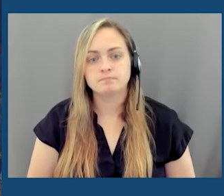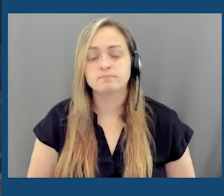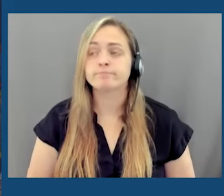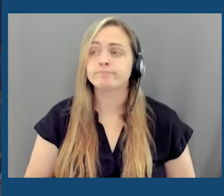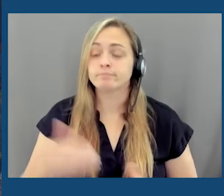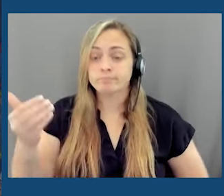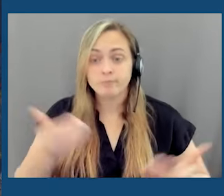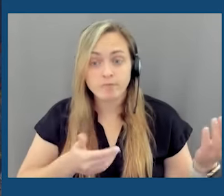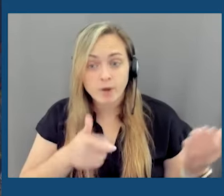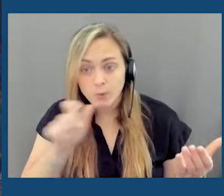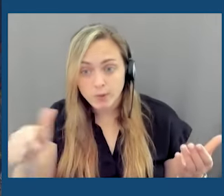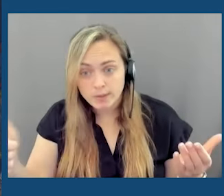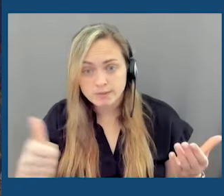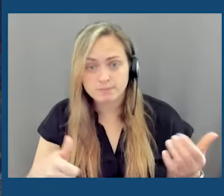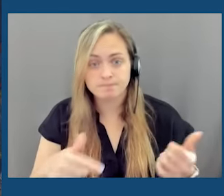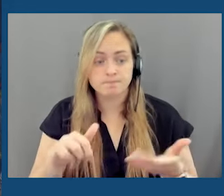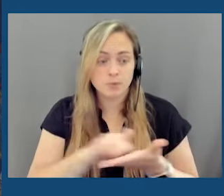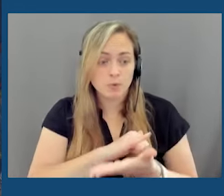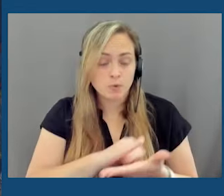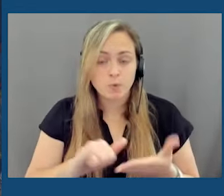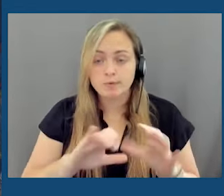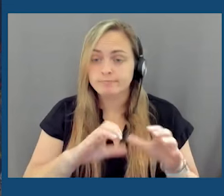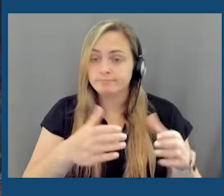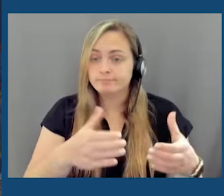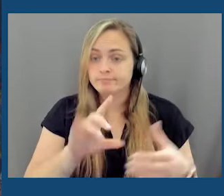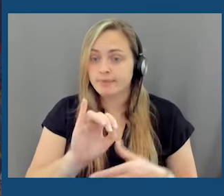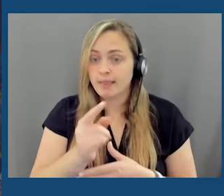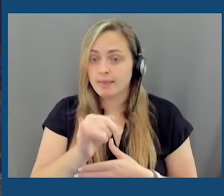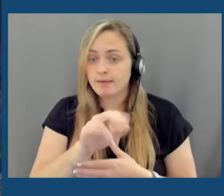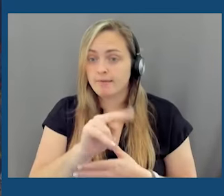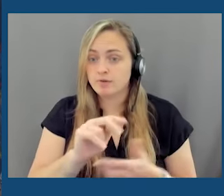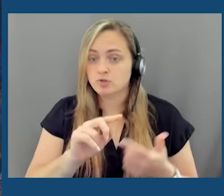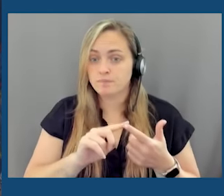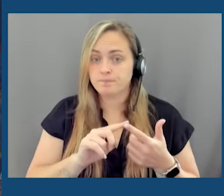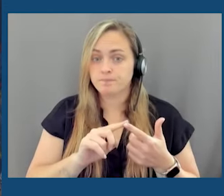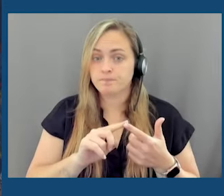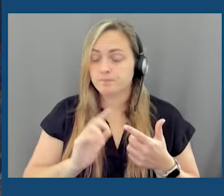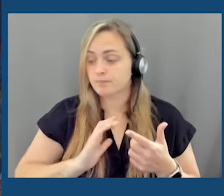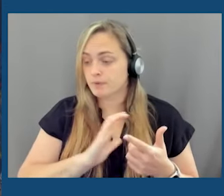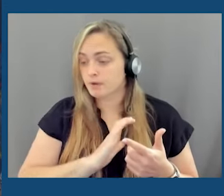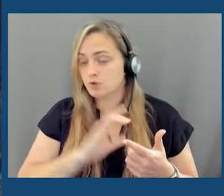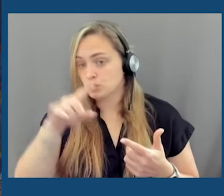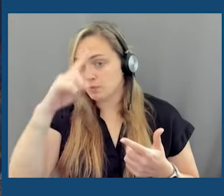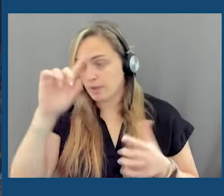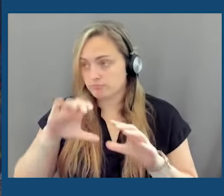me the New York delegation, as well as the Congressional Black Caucus.